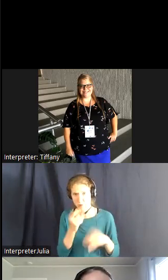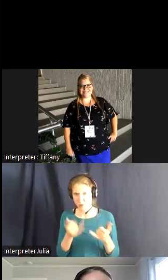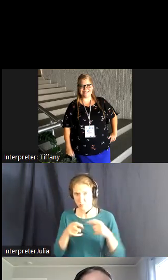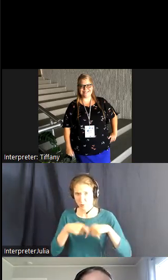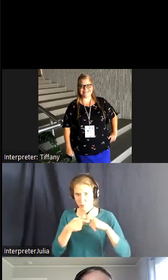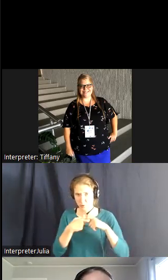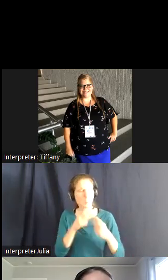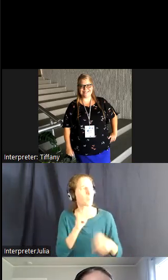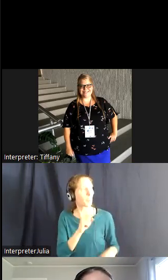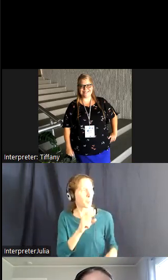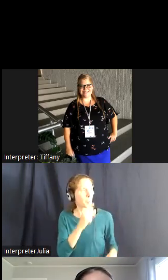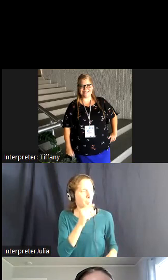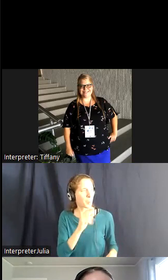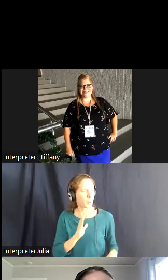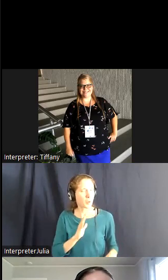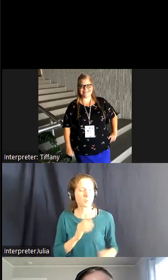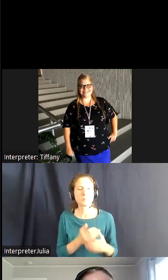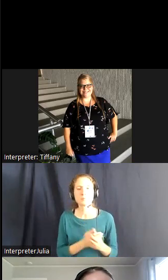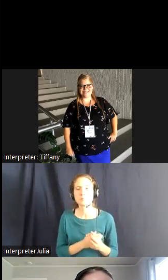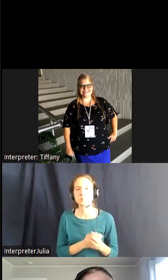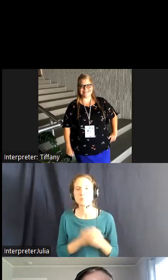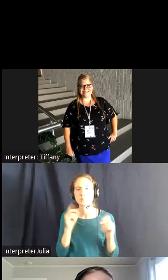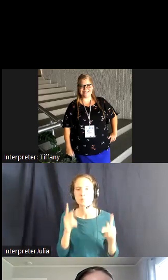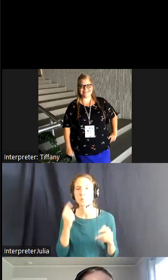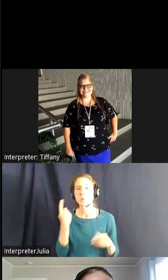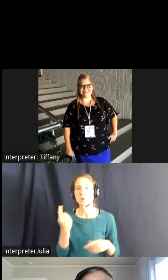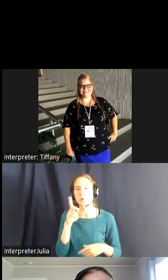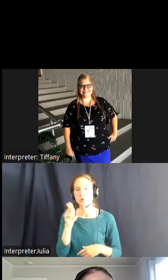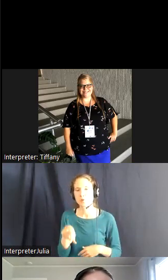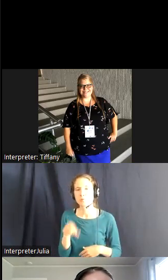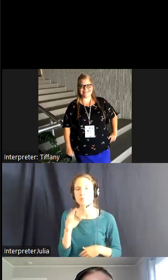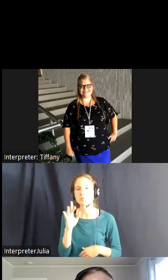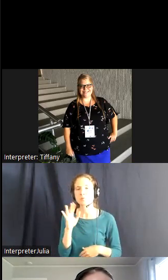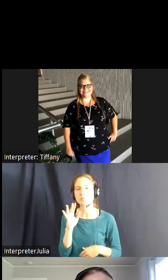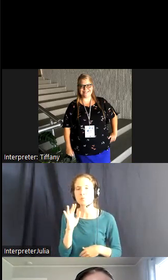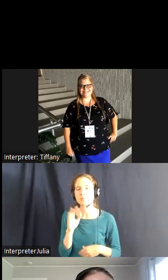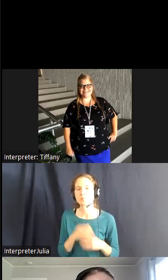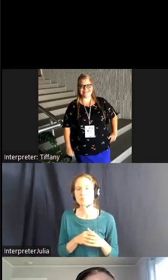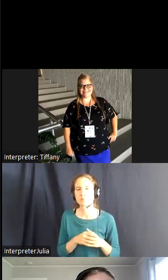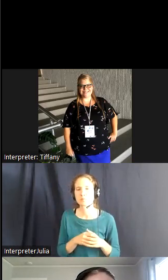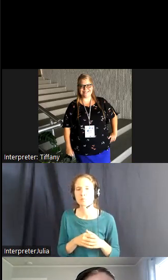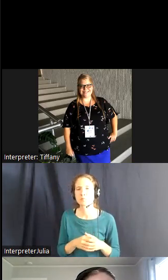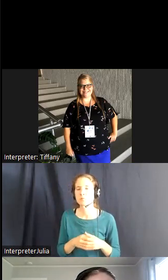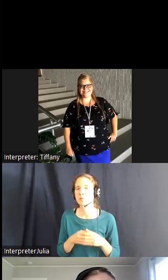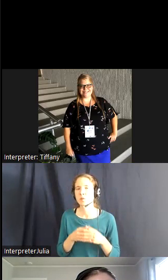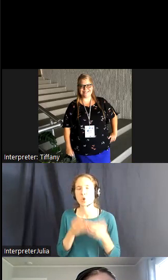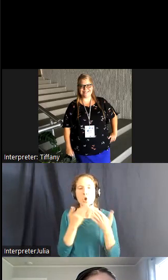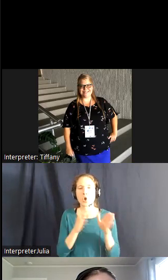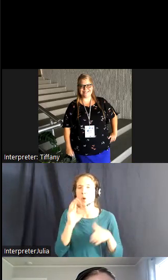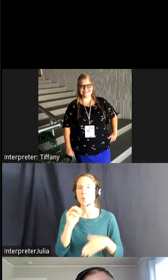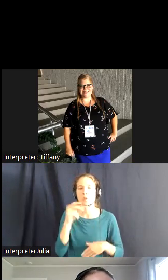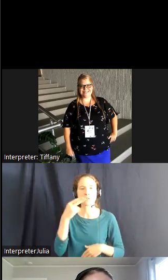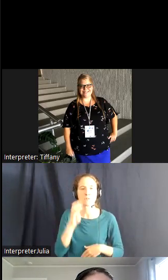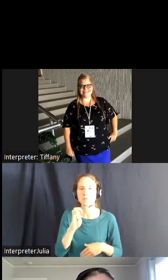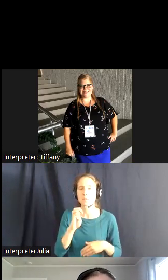great. All right, so we had one question. So comprehensive providers don't have to do all of the items